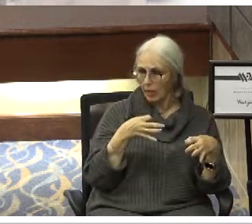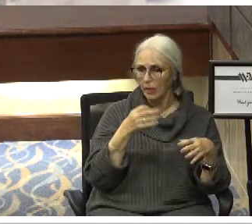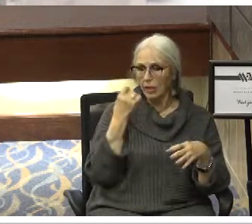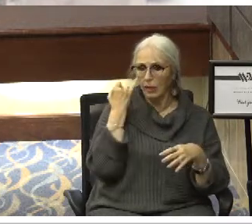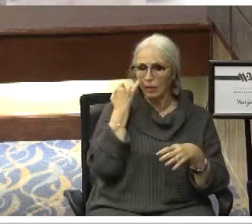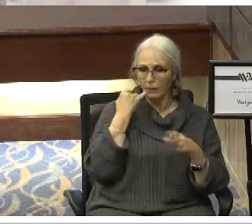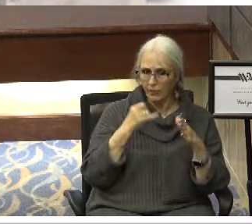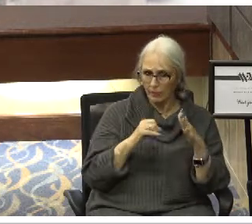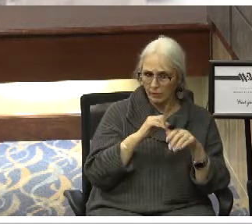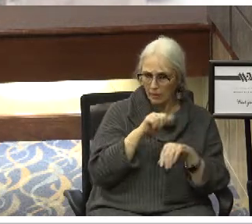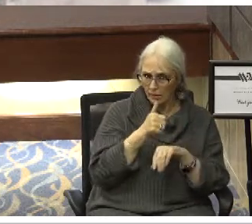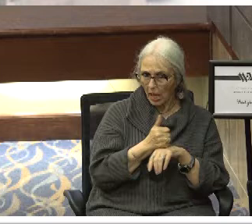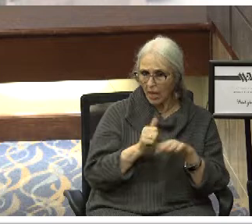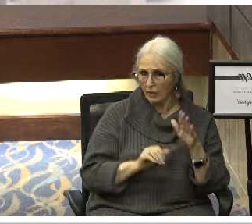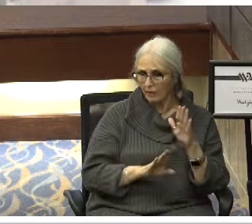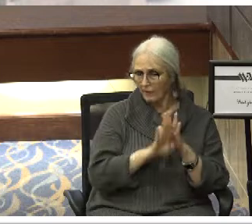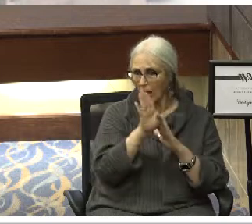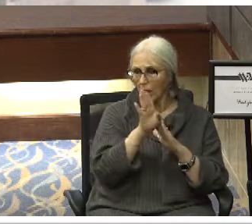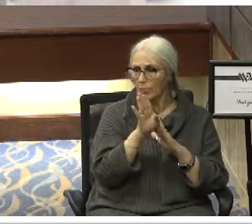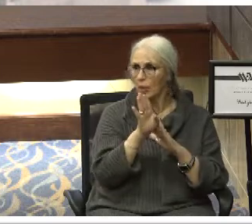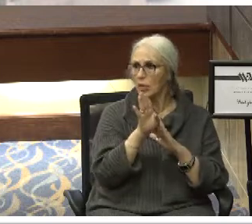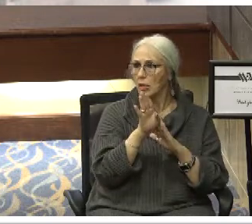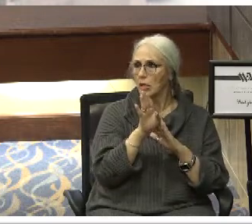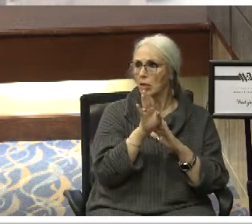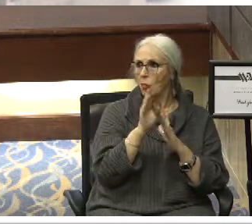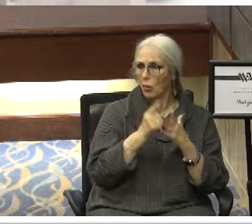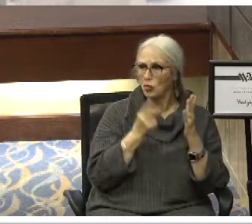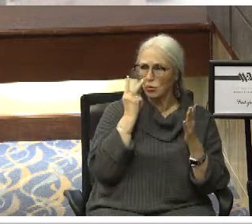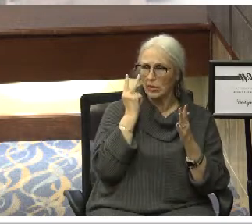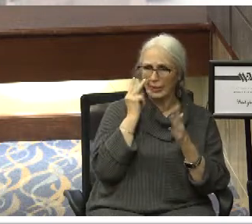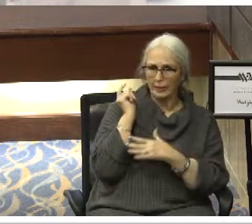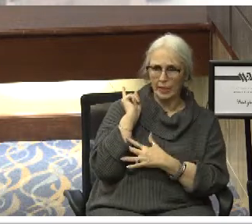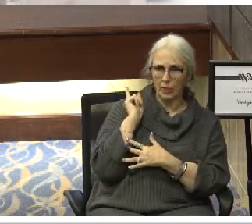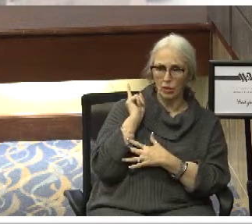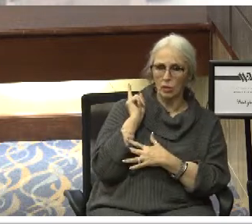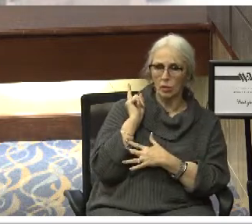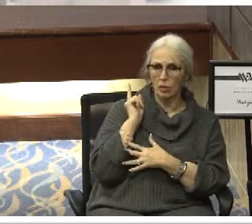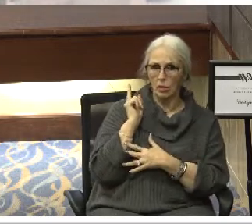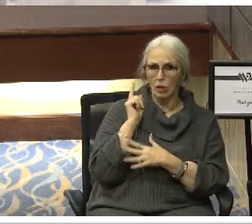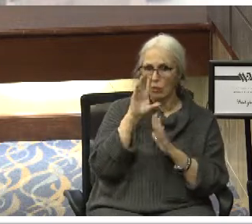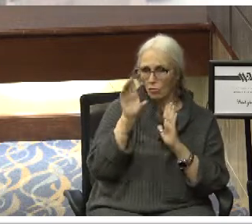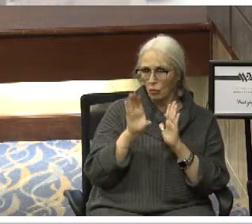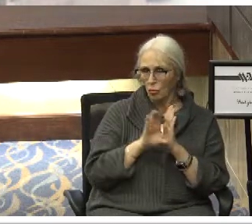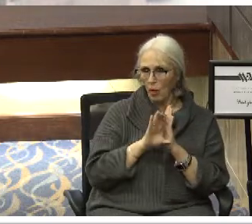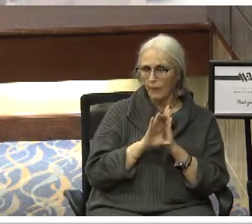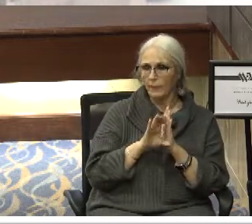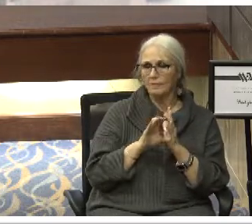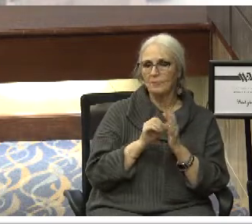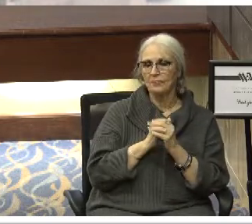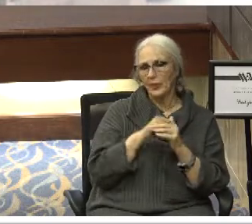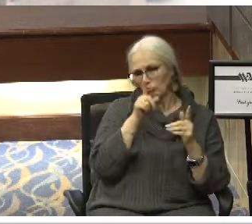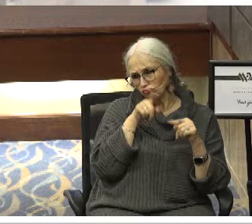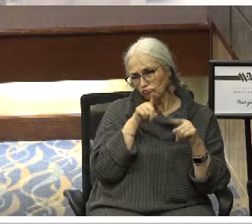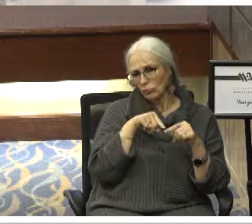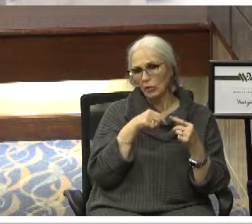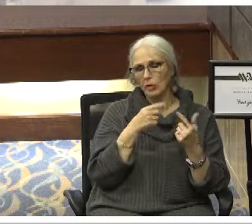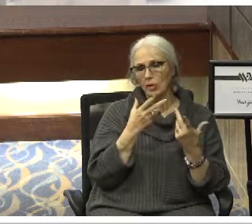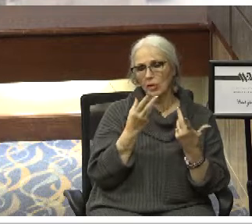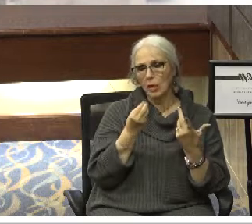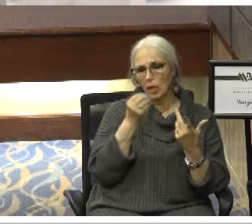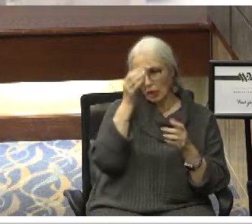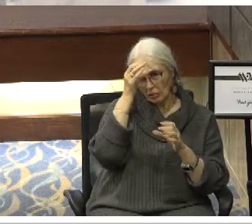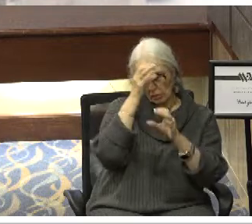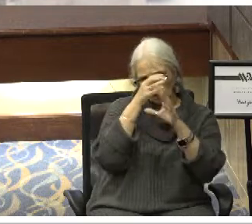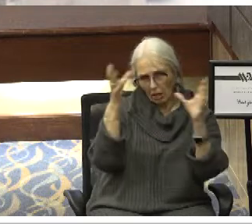in a manner shown, like we're seeing on this graphic, that those mitigating concepts that Clint